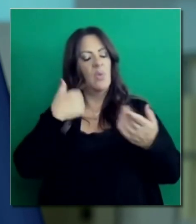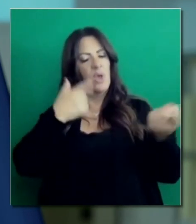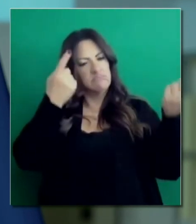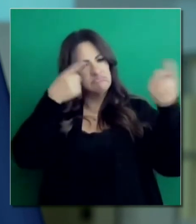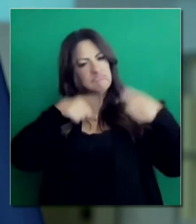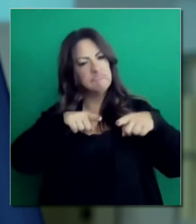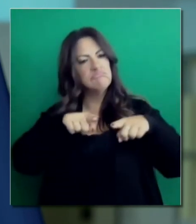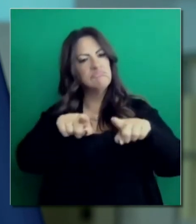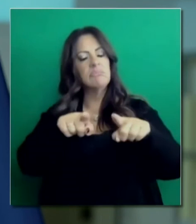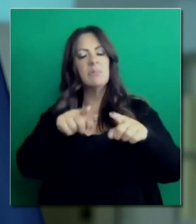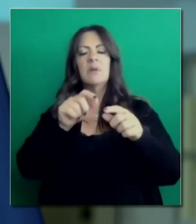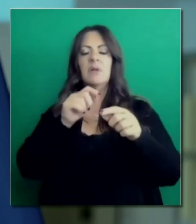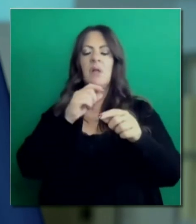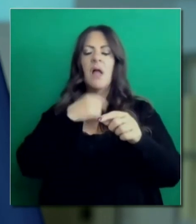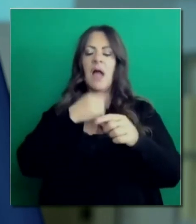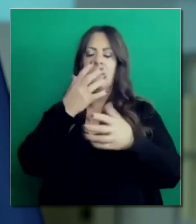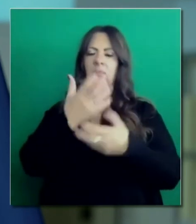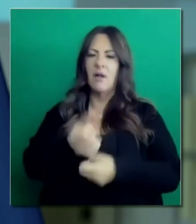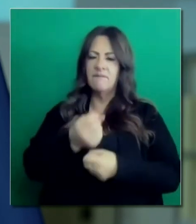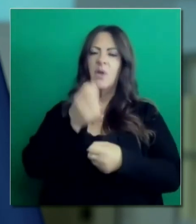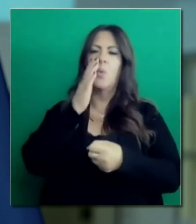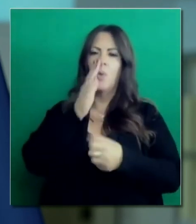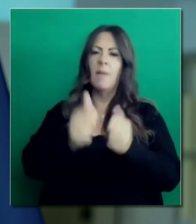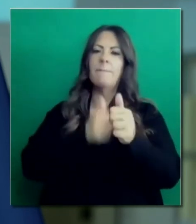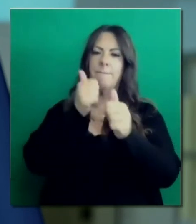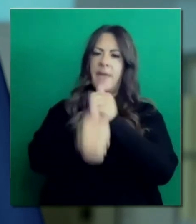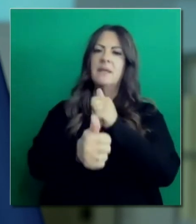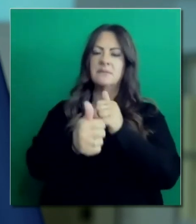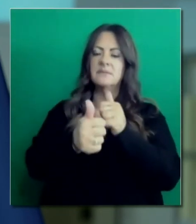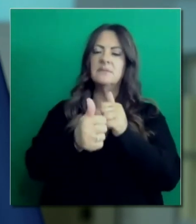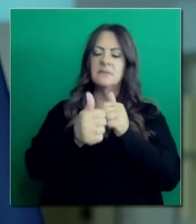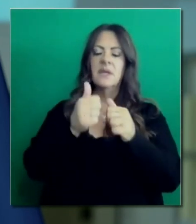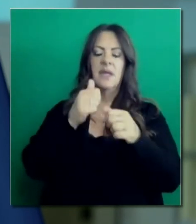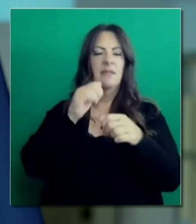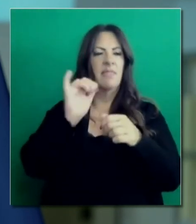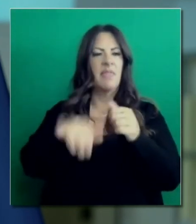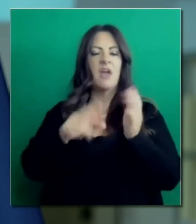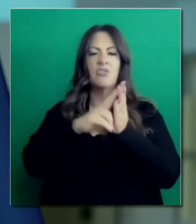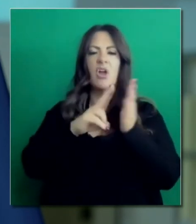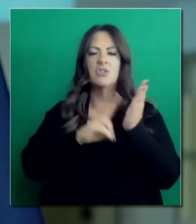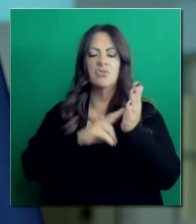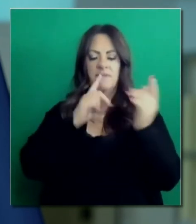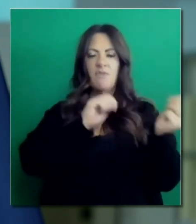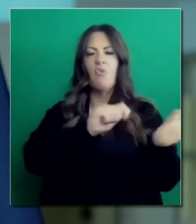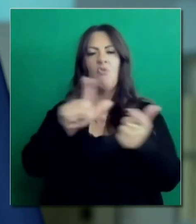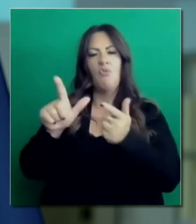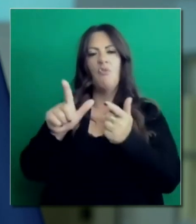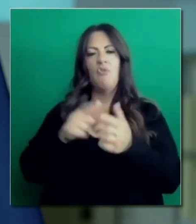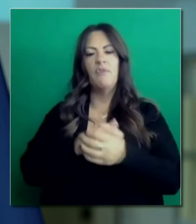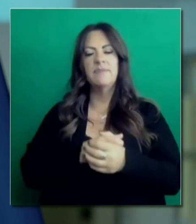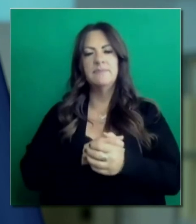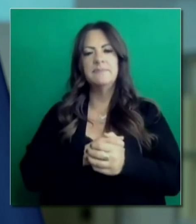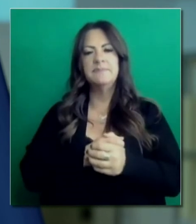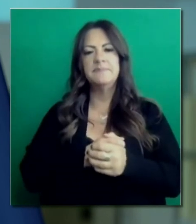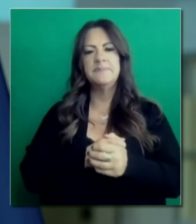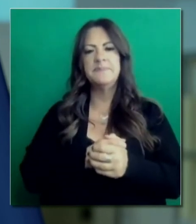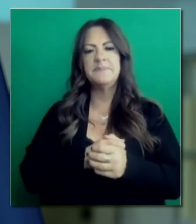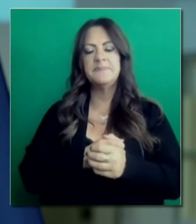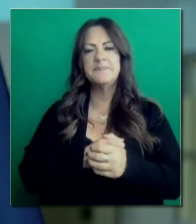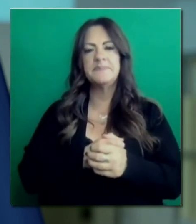get us across the line and get a good contract for everybody. Final question, Jackie Botts, Cal